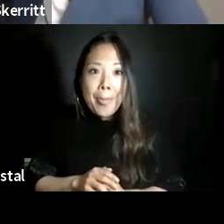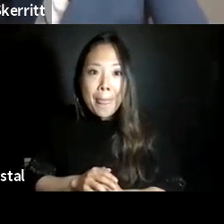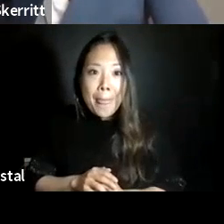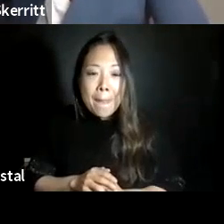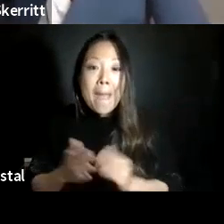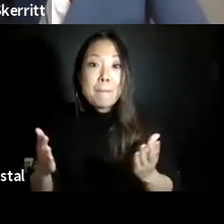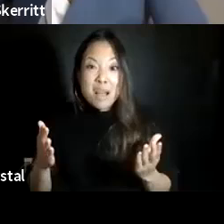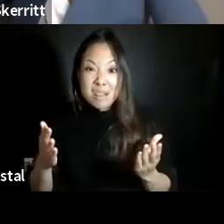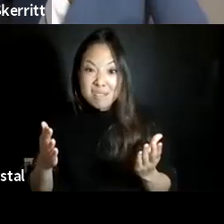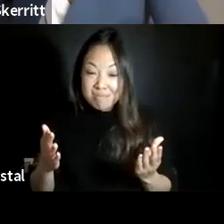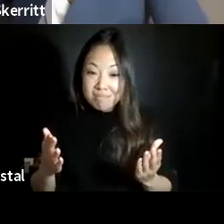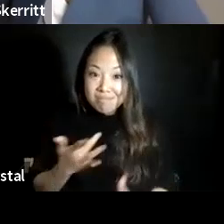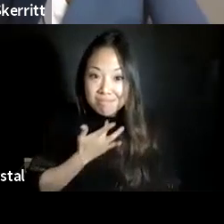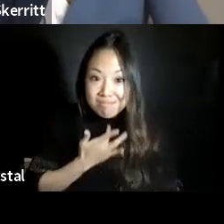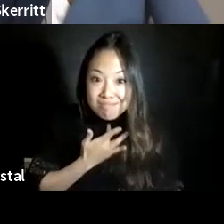a lottery. And